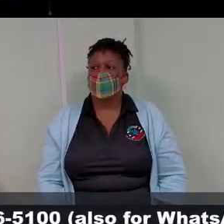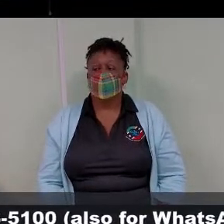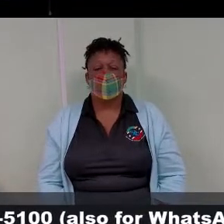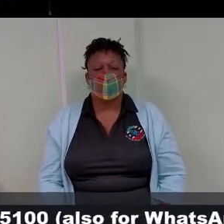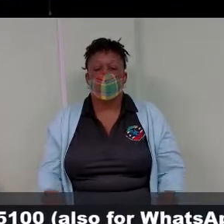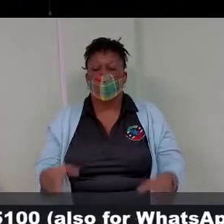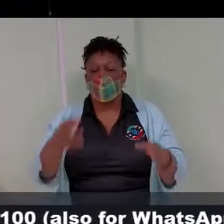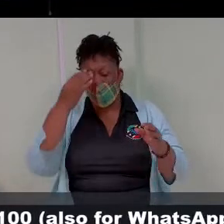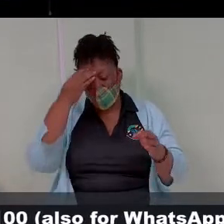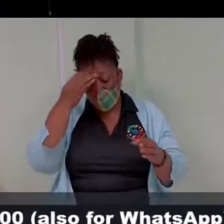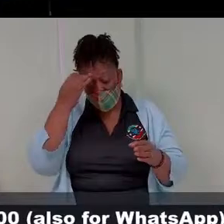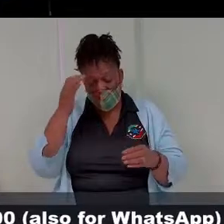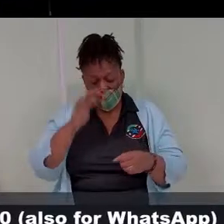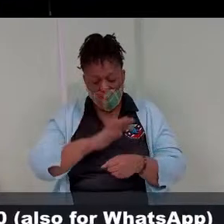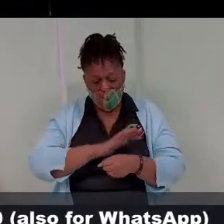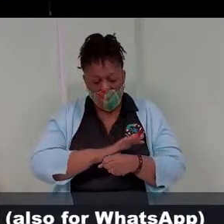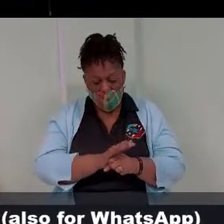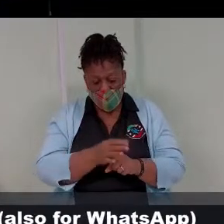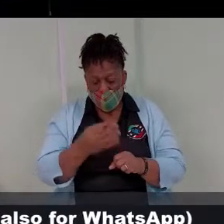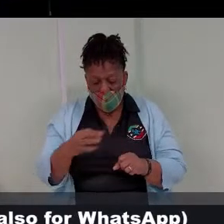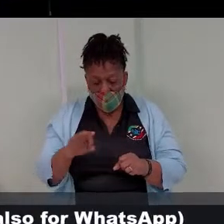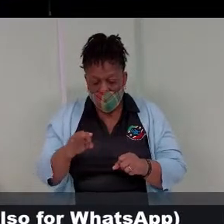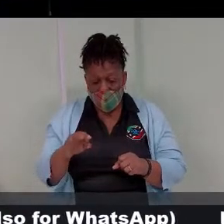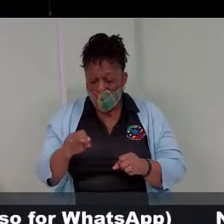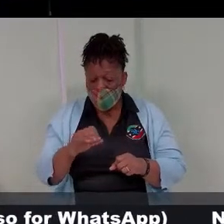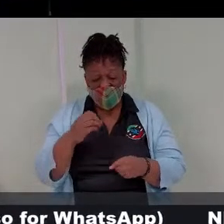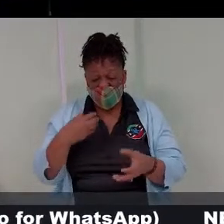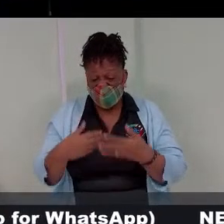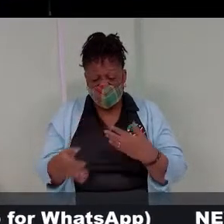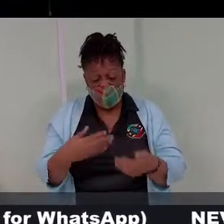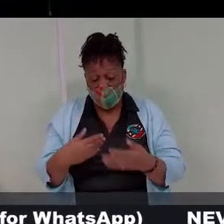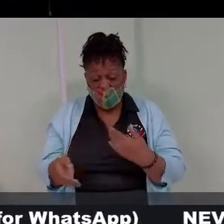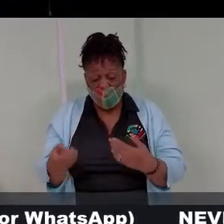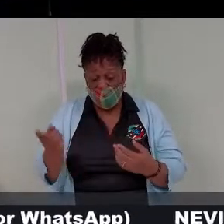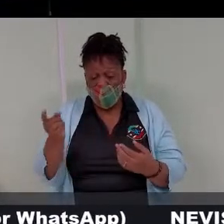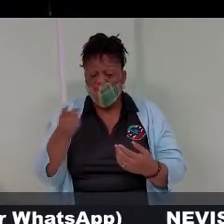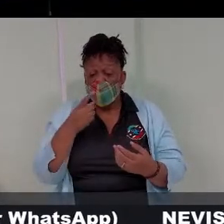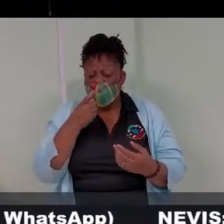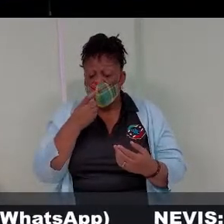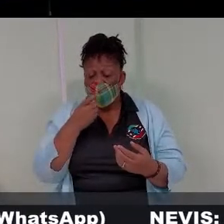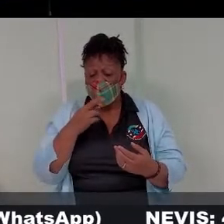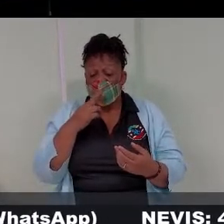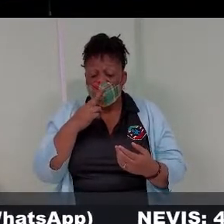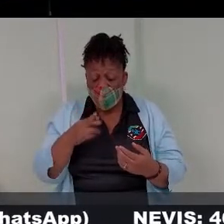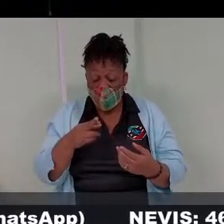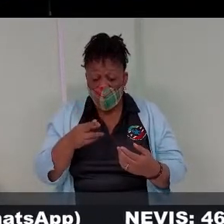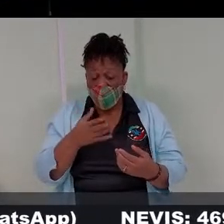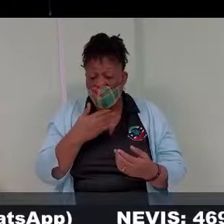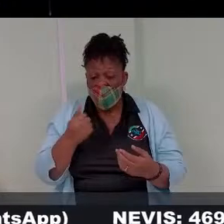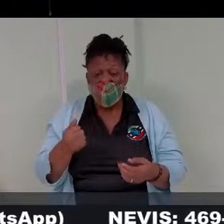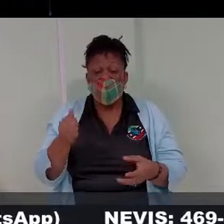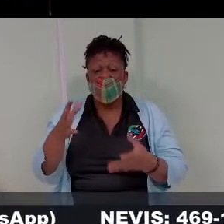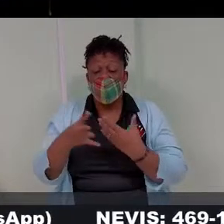not discriminate, and you are at the same risk if you do not follow the protocols. So follow good hand